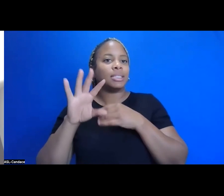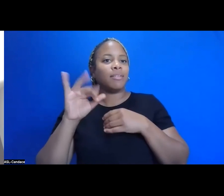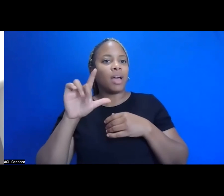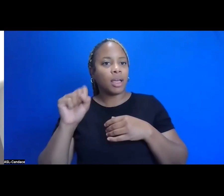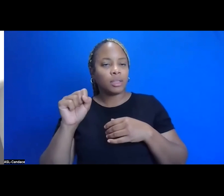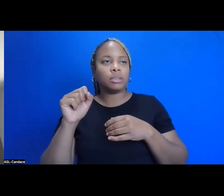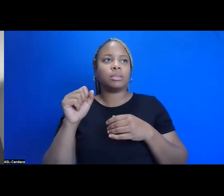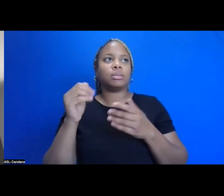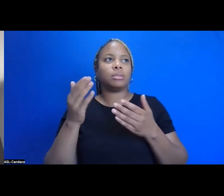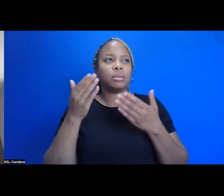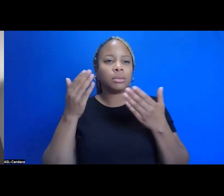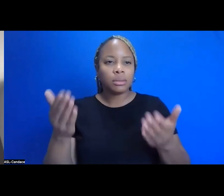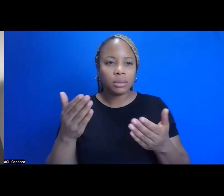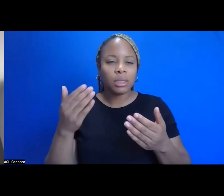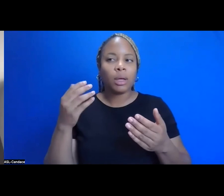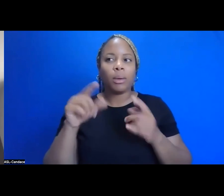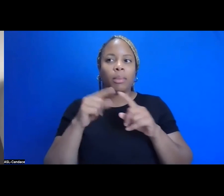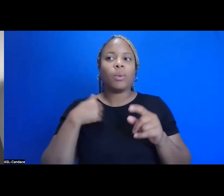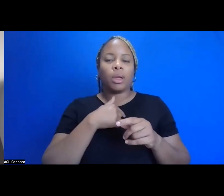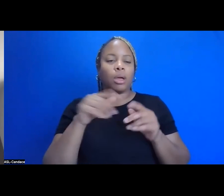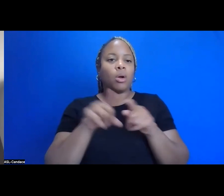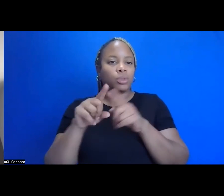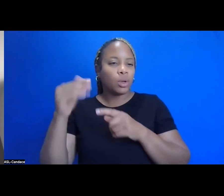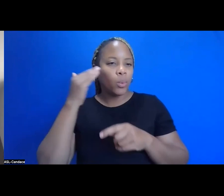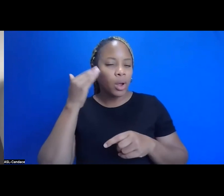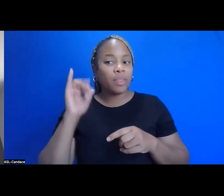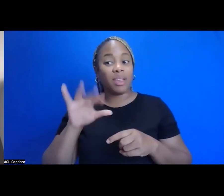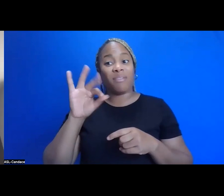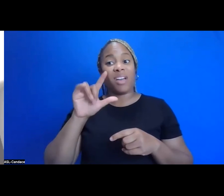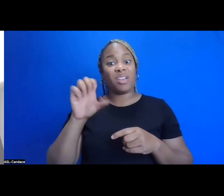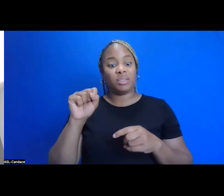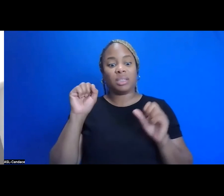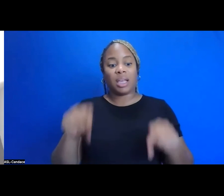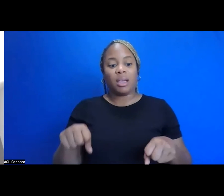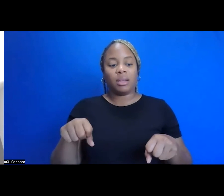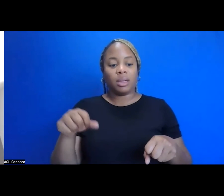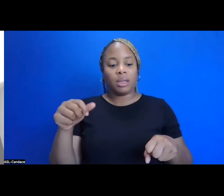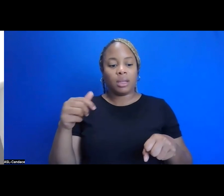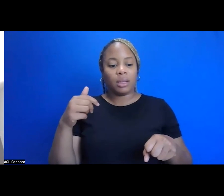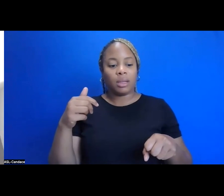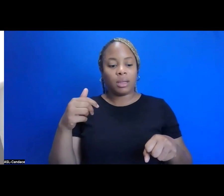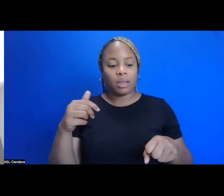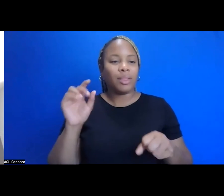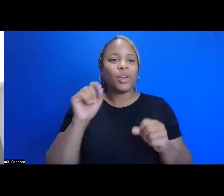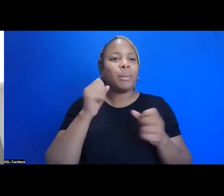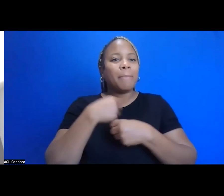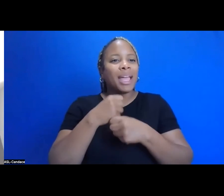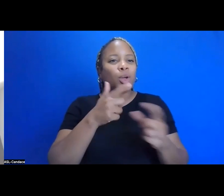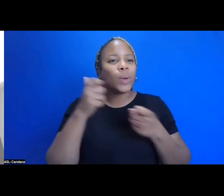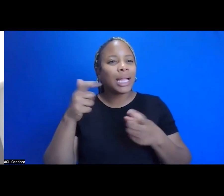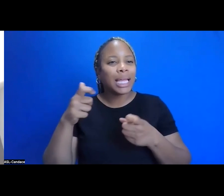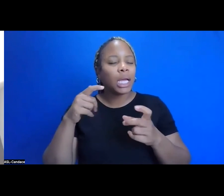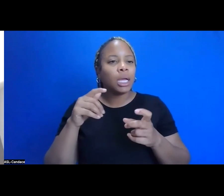for festivals. But we're also aware that these files can be, because their needs must, they're made very quickly and they're often made